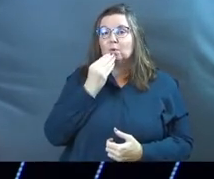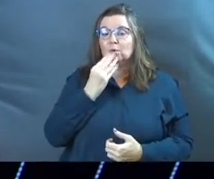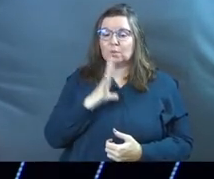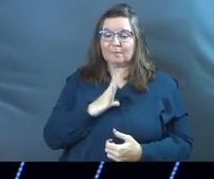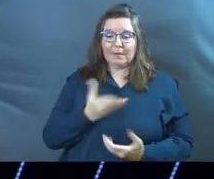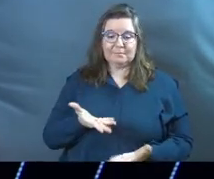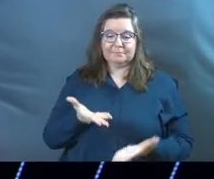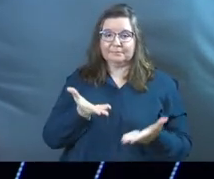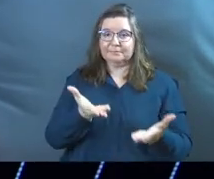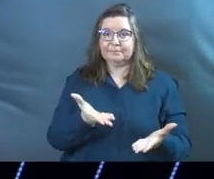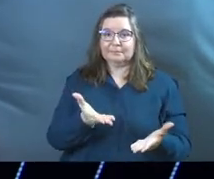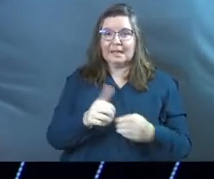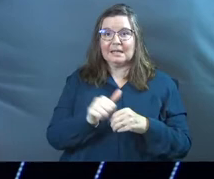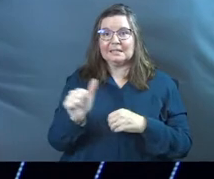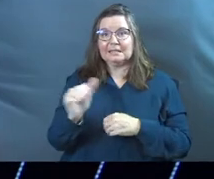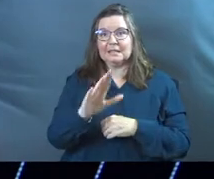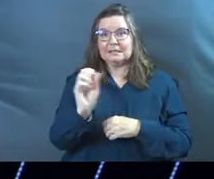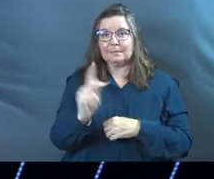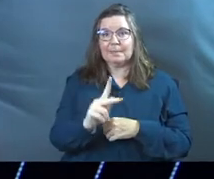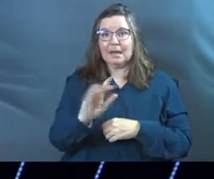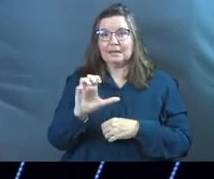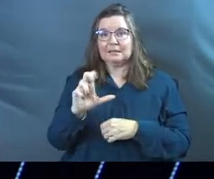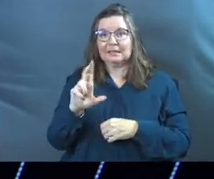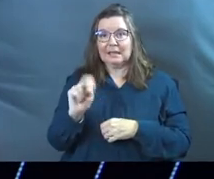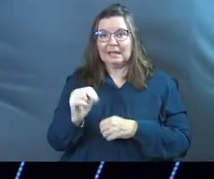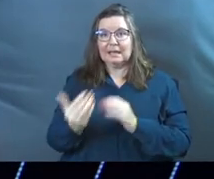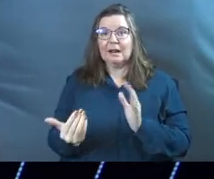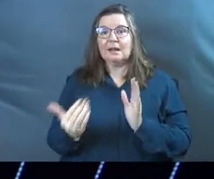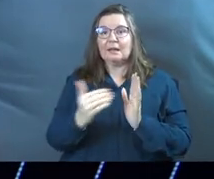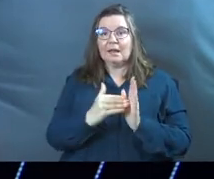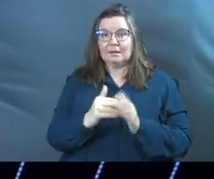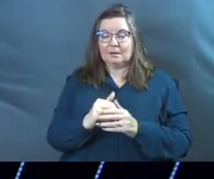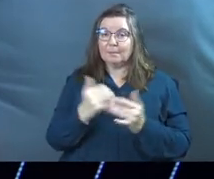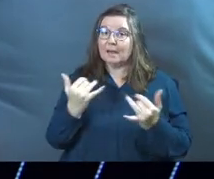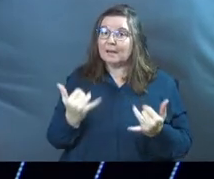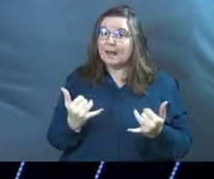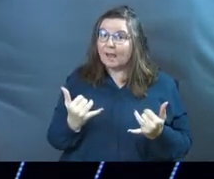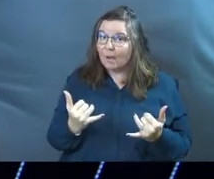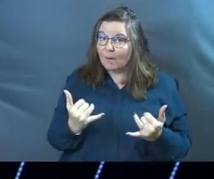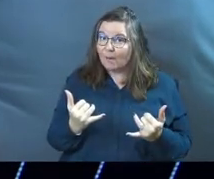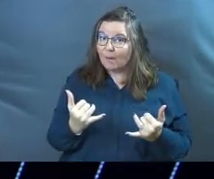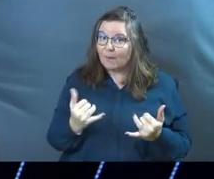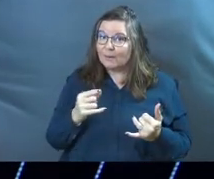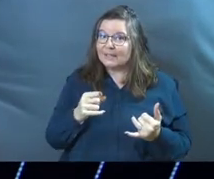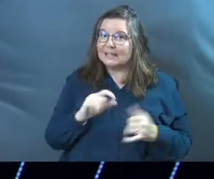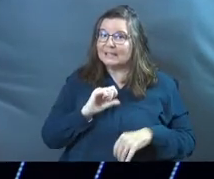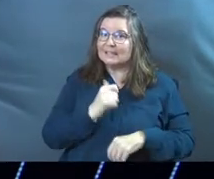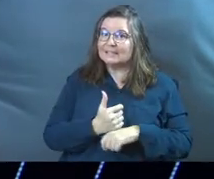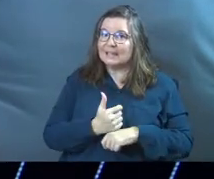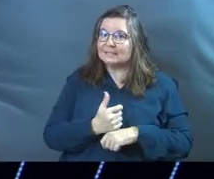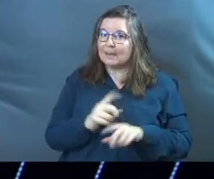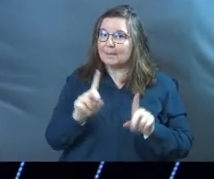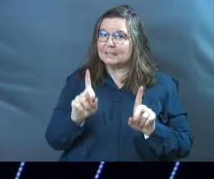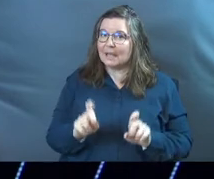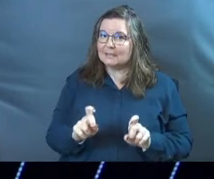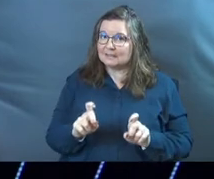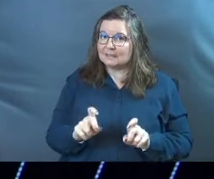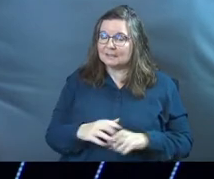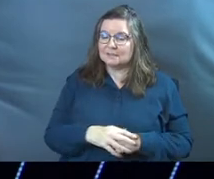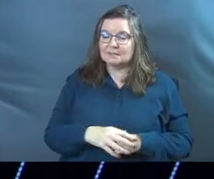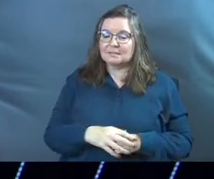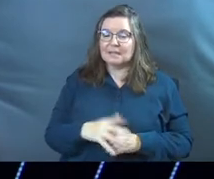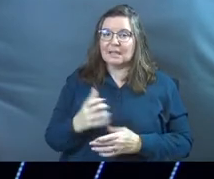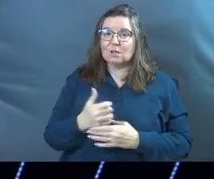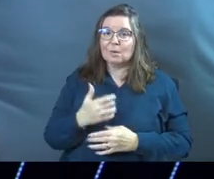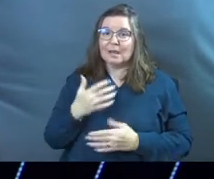and you're going to be fine. And he sends them back to Canaan again. But this time, he sets up a little test.